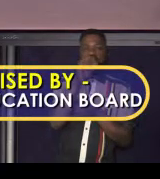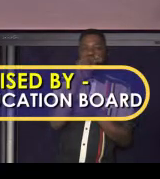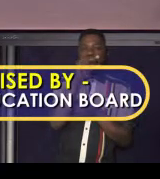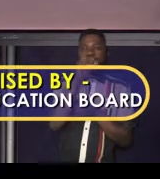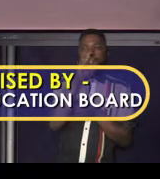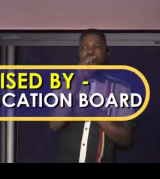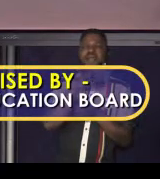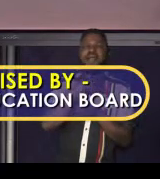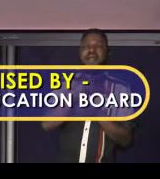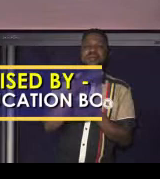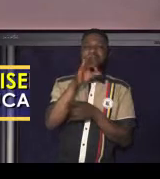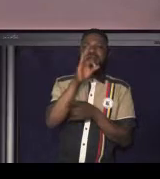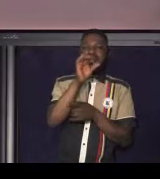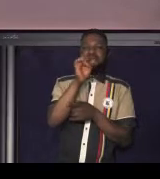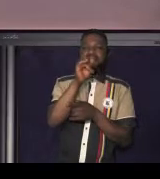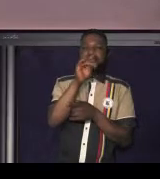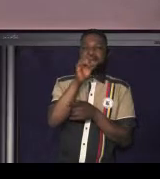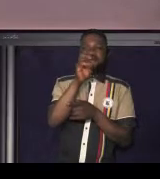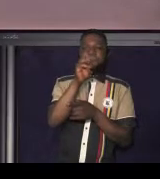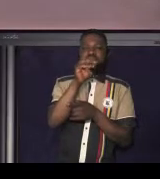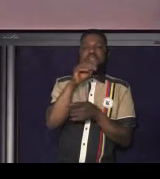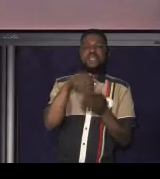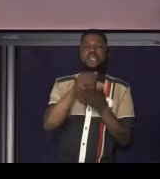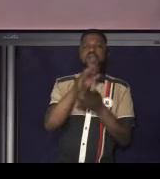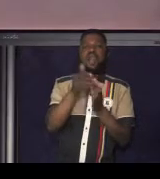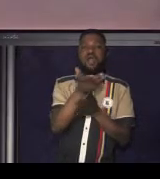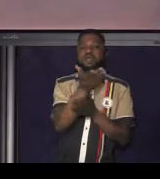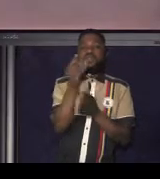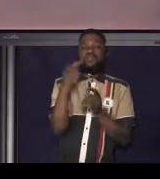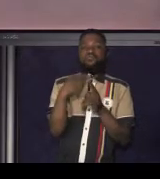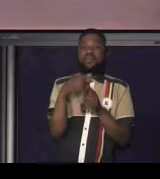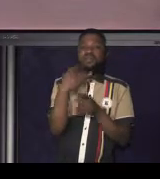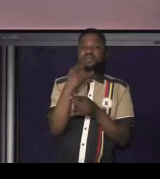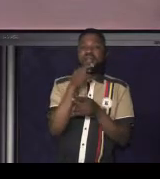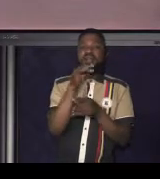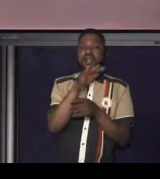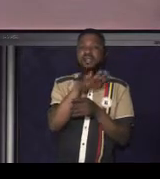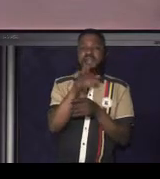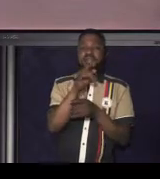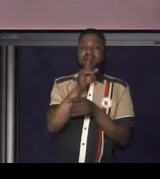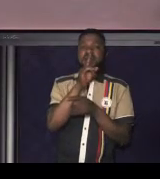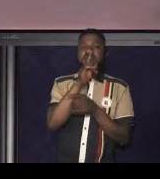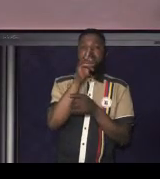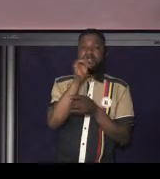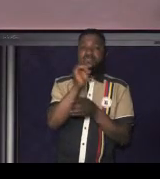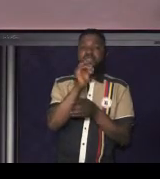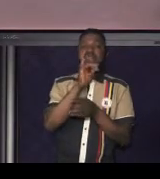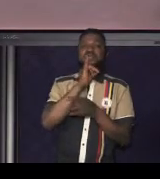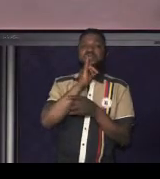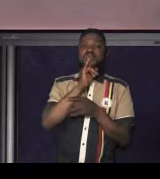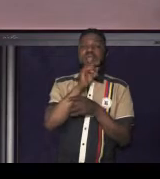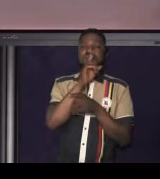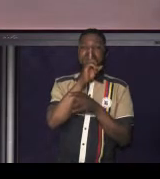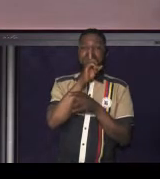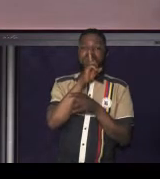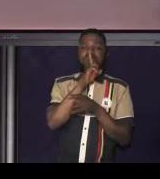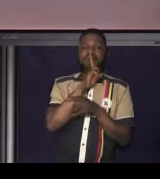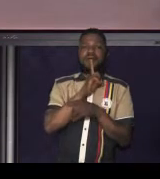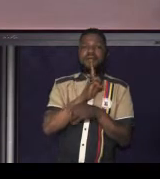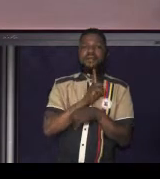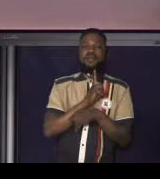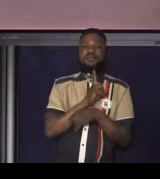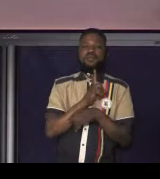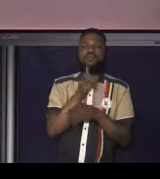and fasten. In all these words, the letter T is silent. The letter